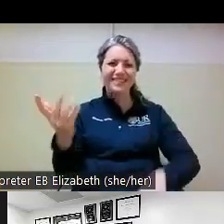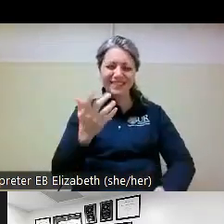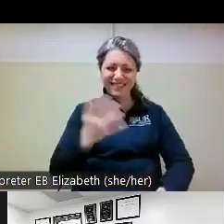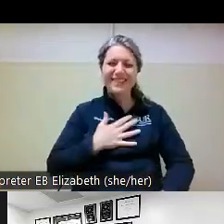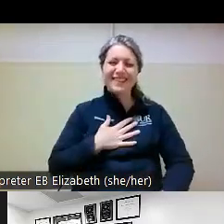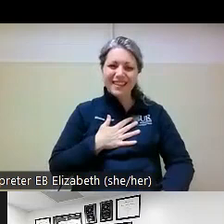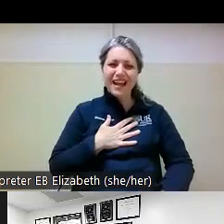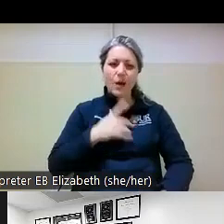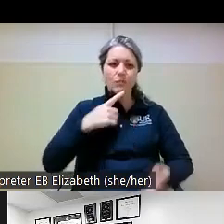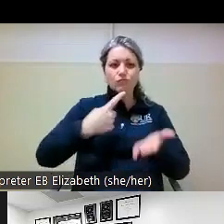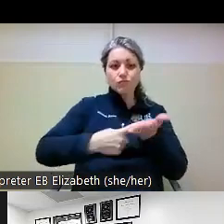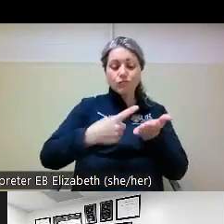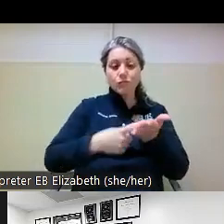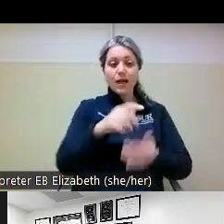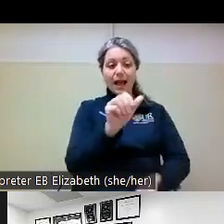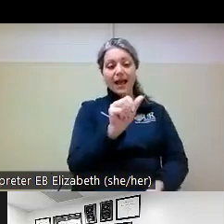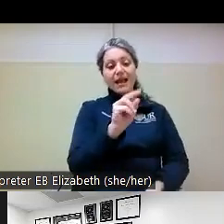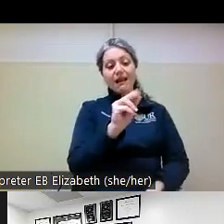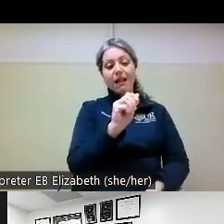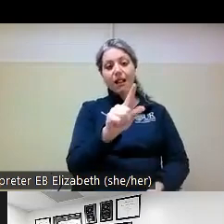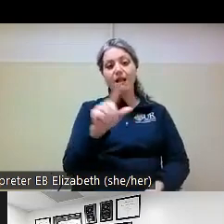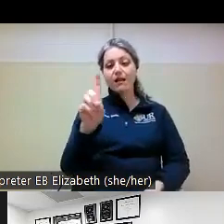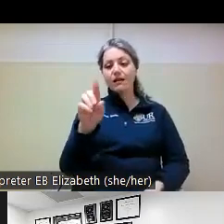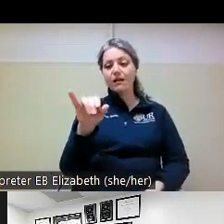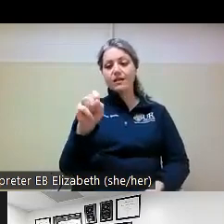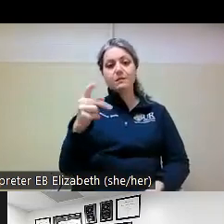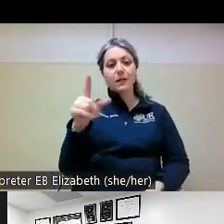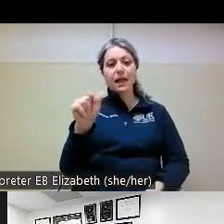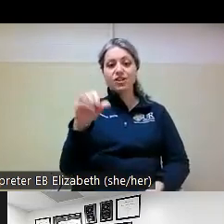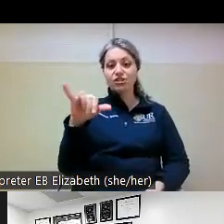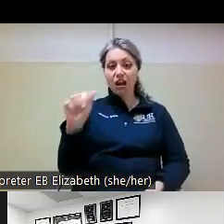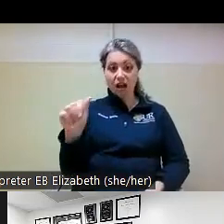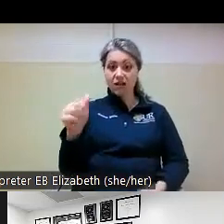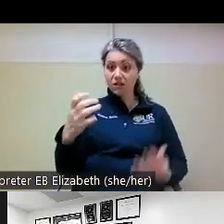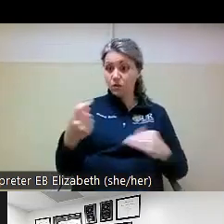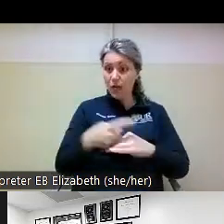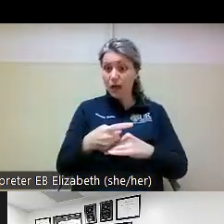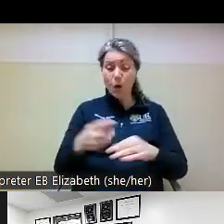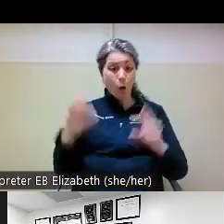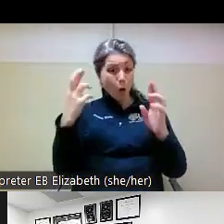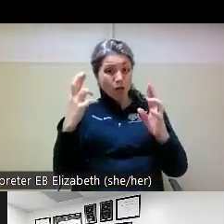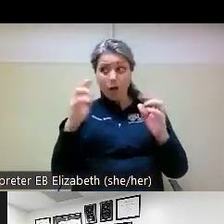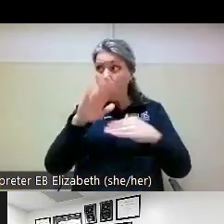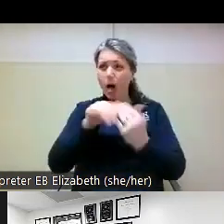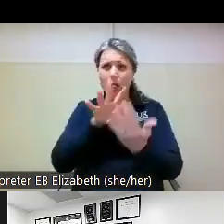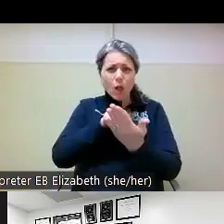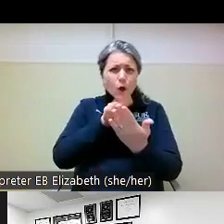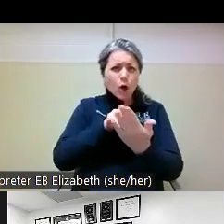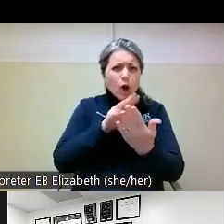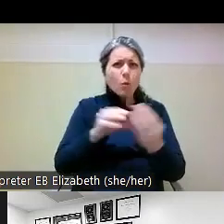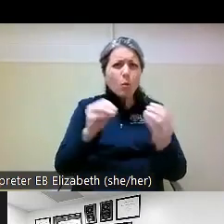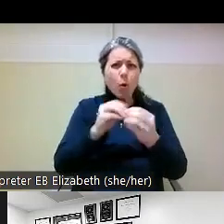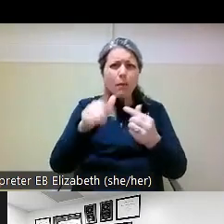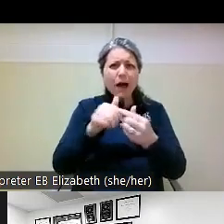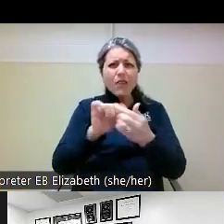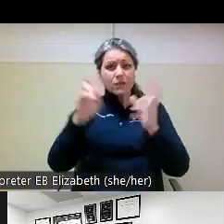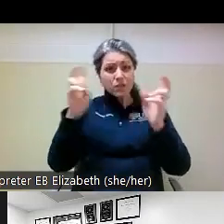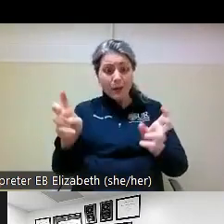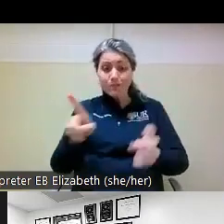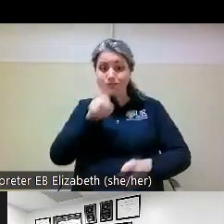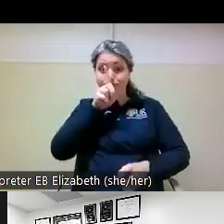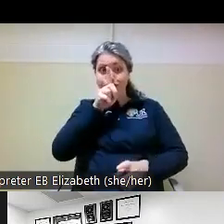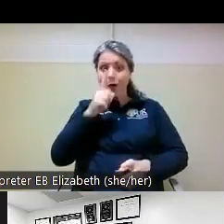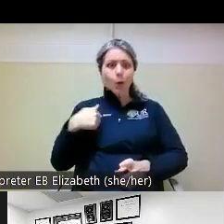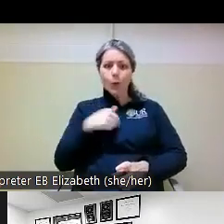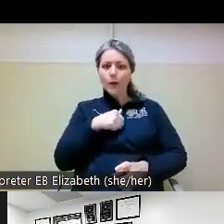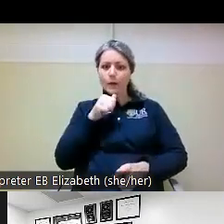I'll be talking about anal dysplasia today, and hopefully we can all learn a little bit something about anal dysplasia, which is a topic that's not talked about very